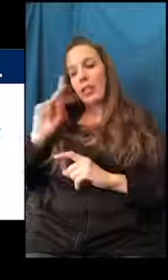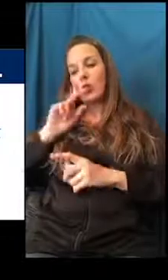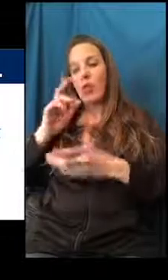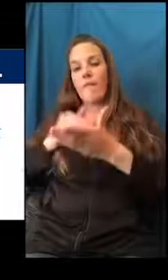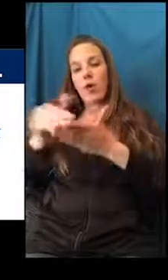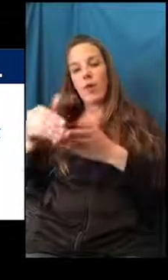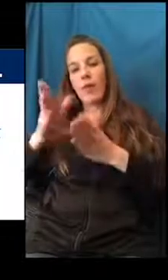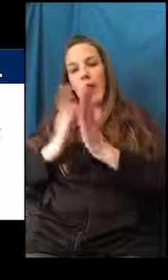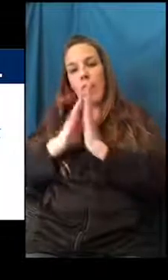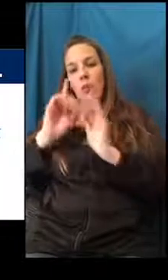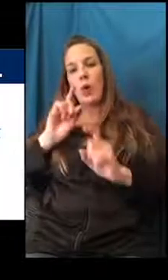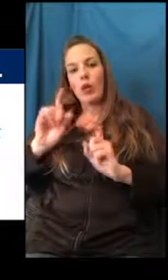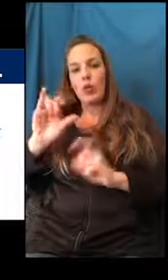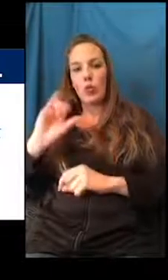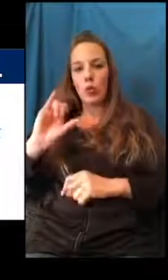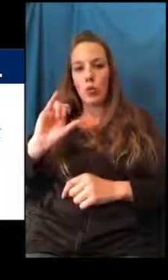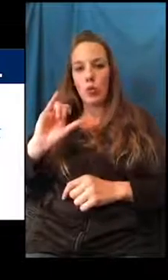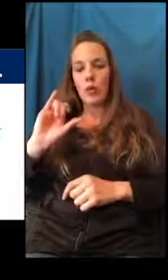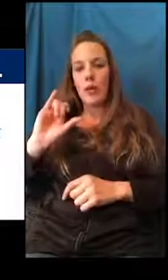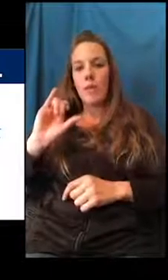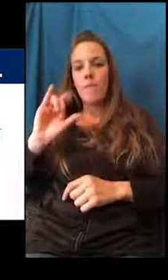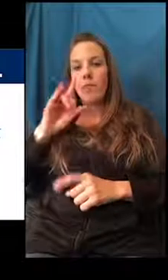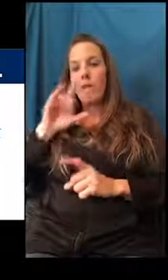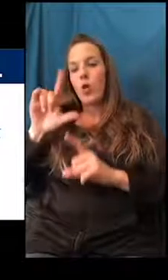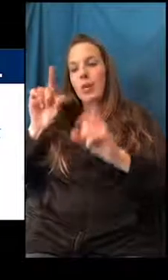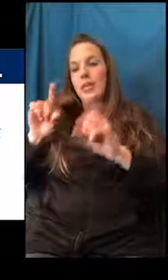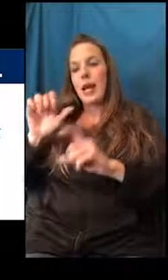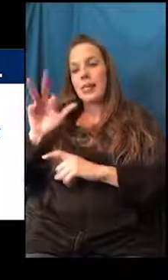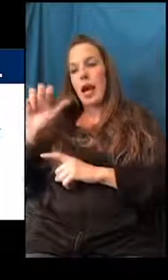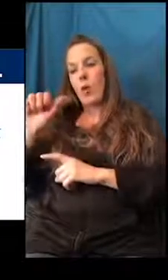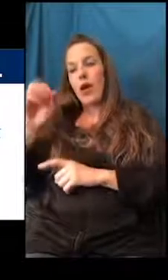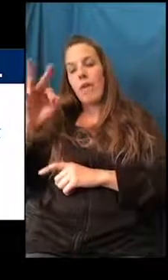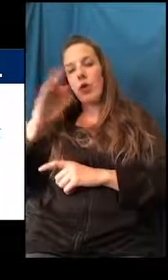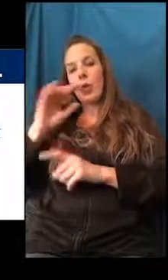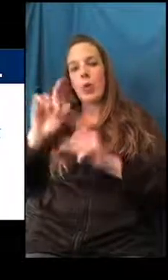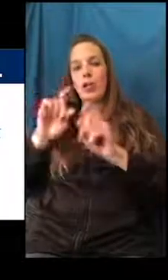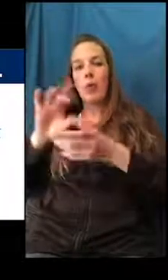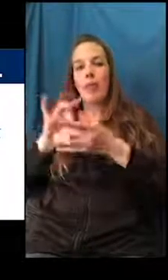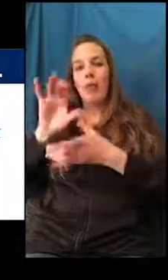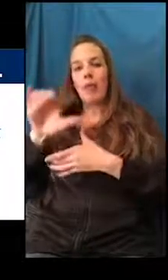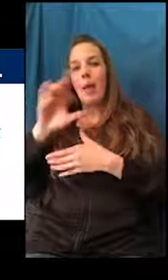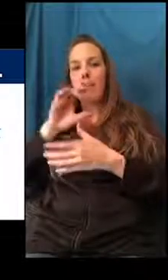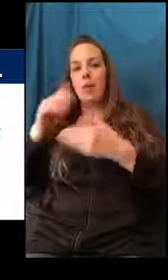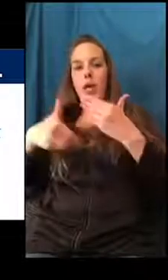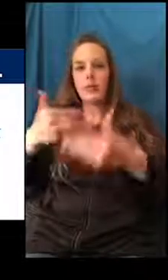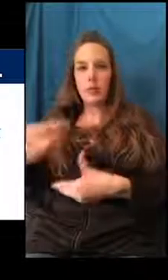questions for Test Iowa if you have questions about that process.